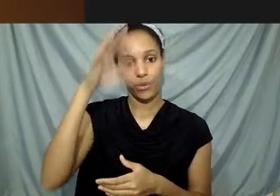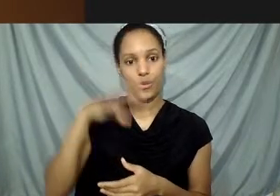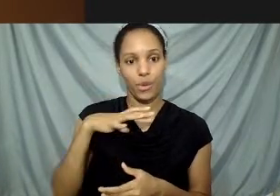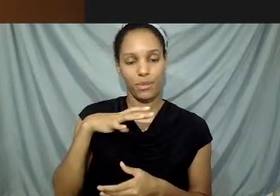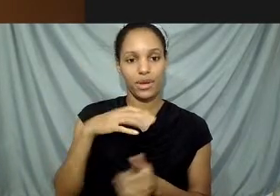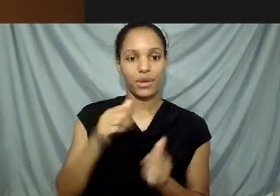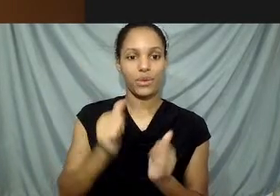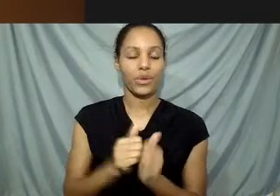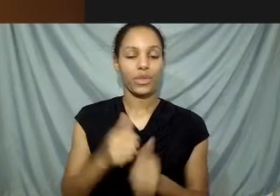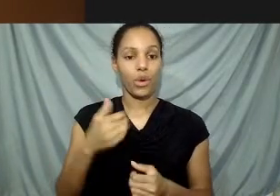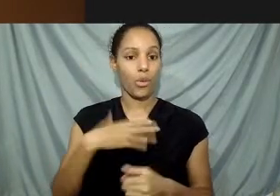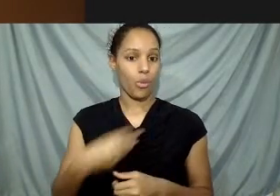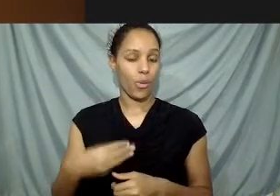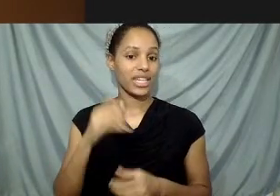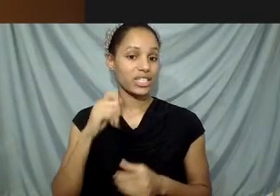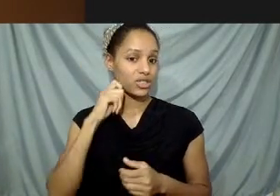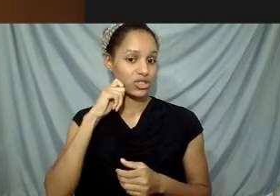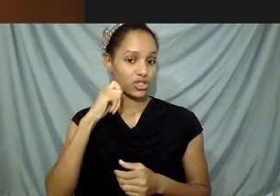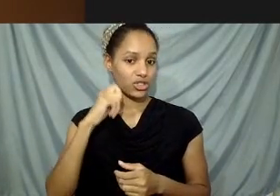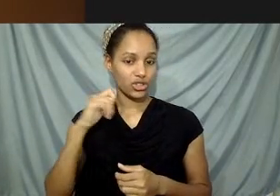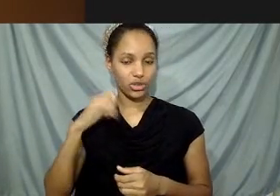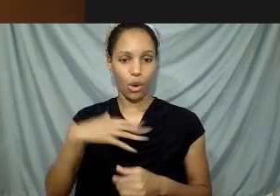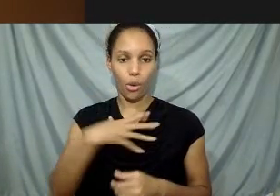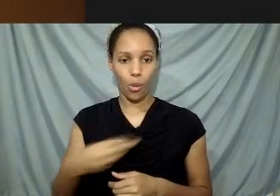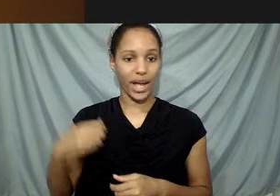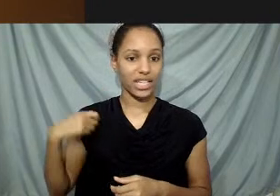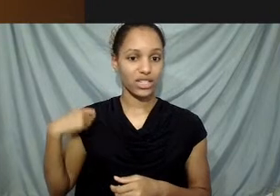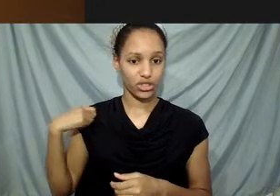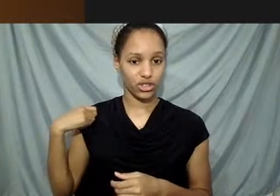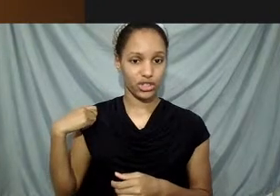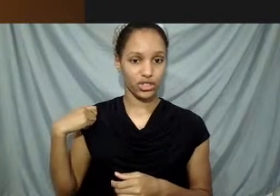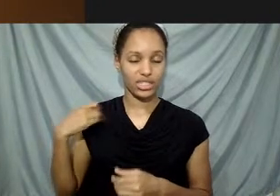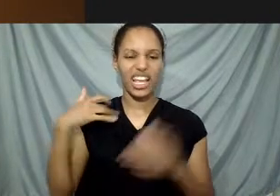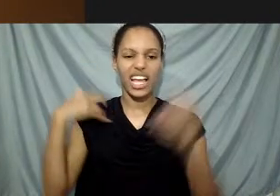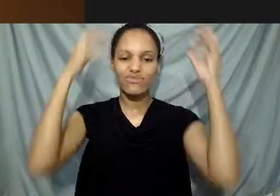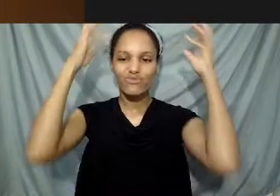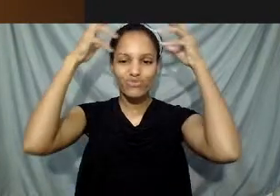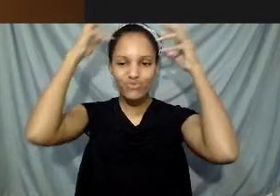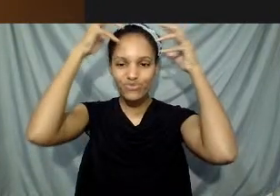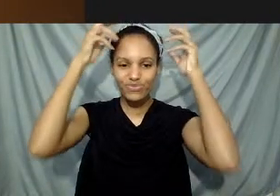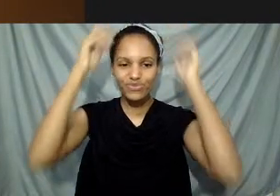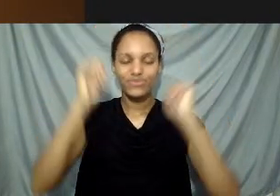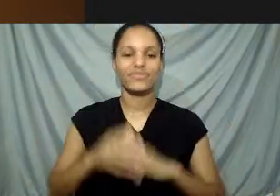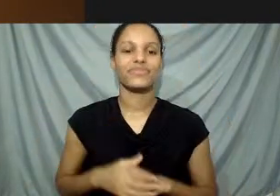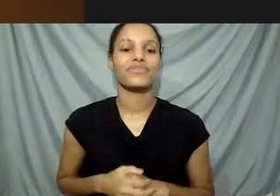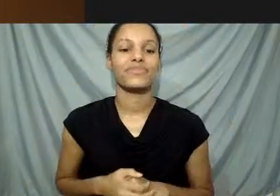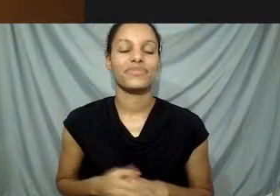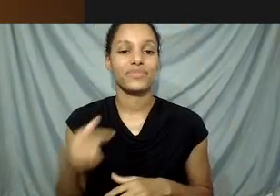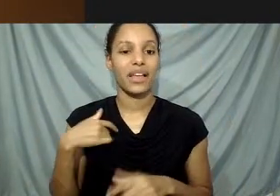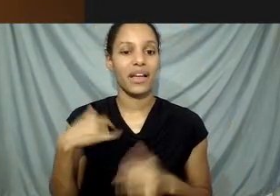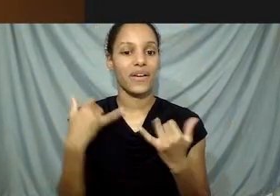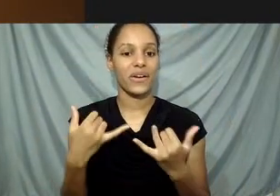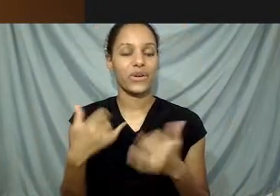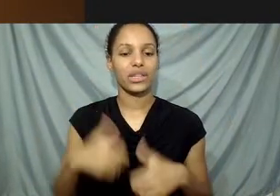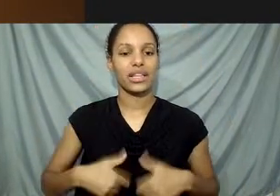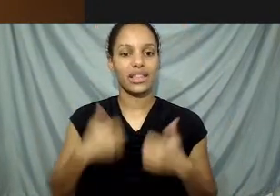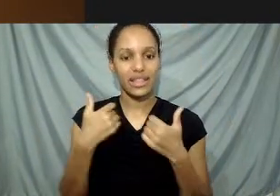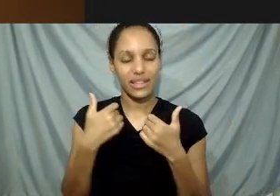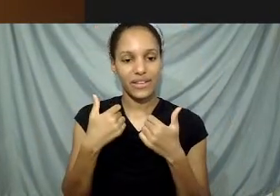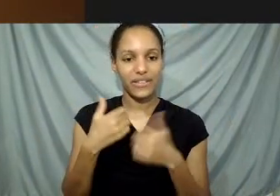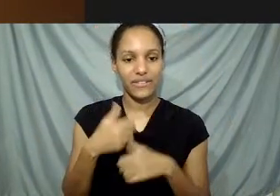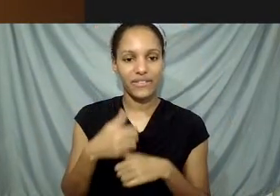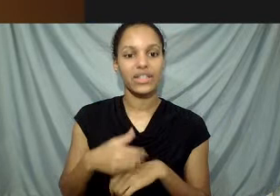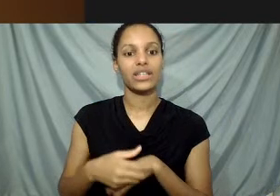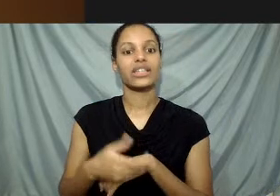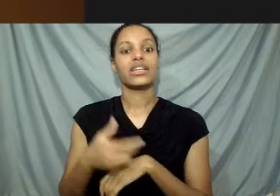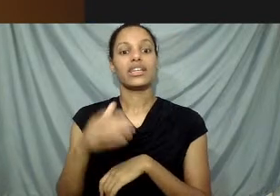shirt, and I have a bookcase, and I'm in a white room. I live currently on stolen Lenape land that is